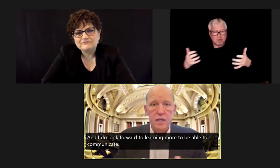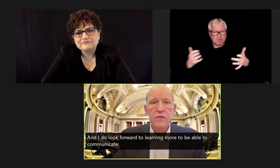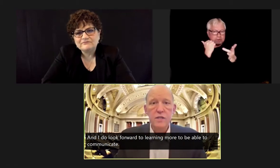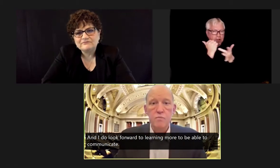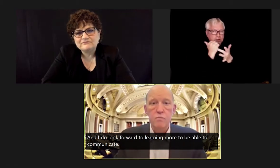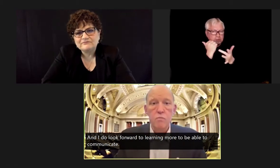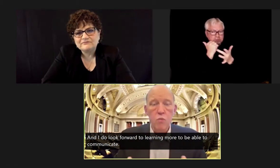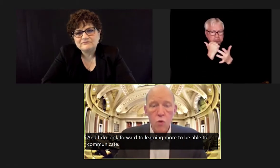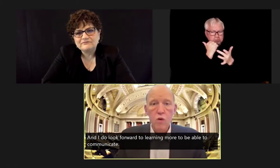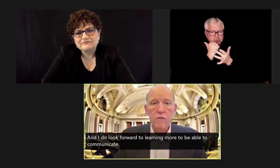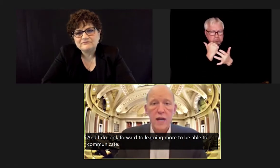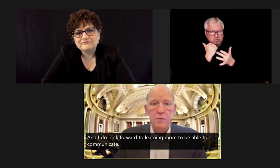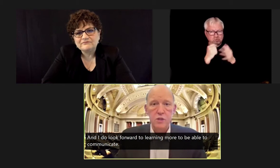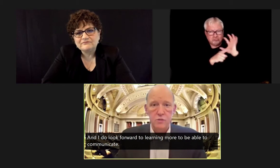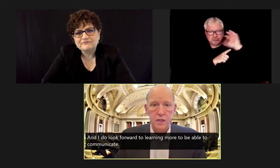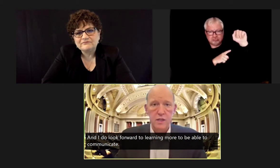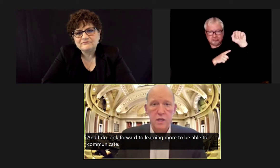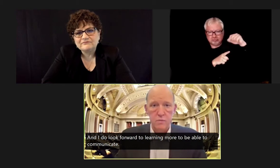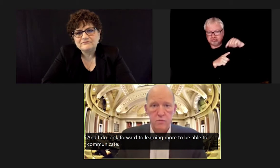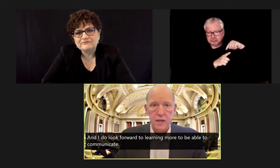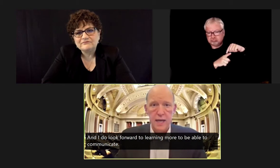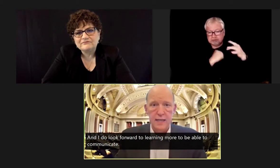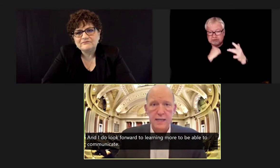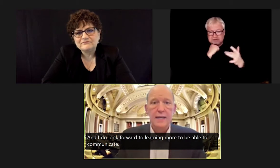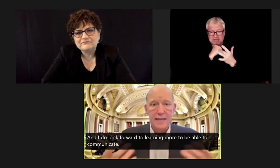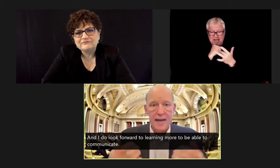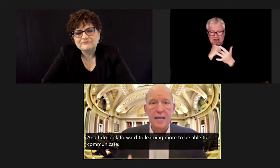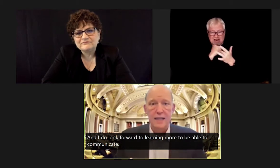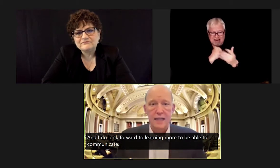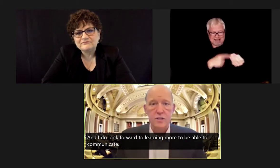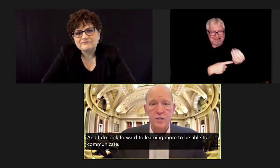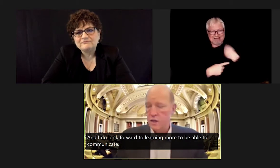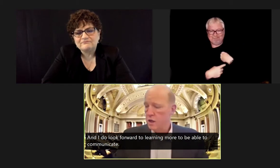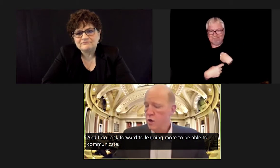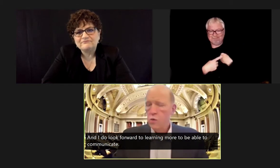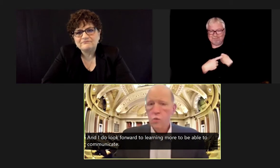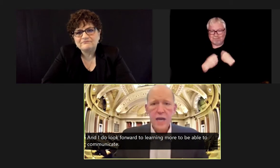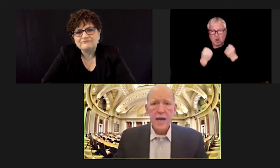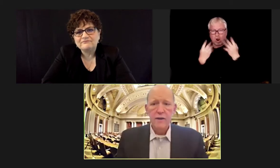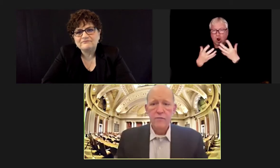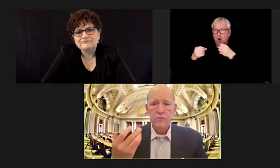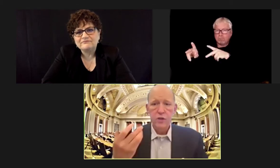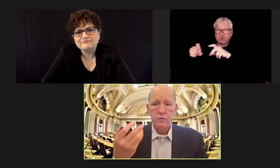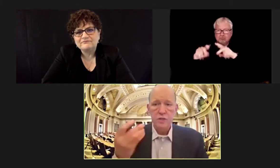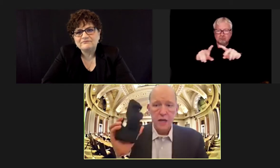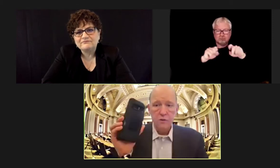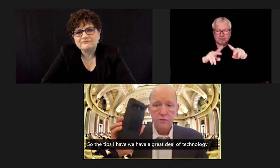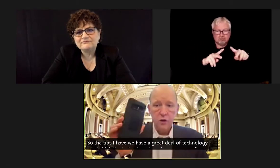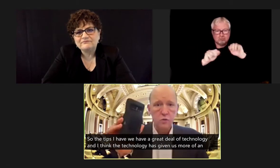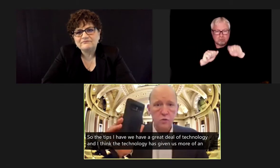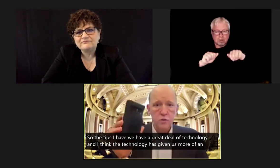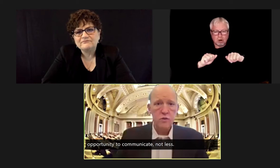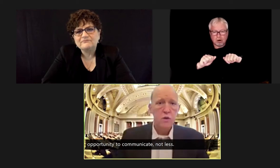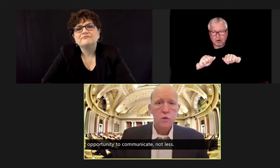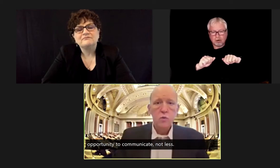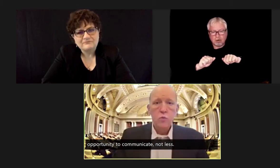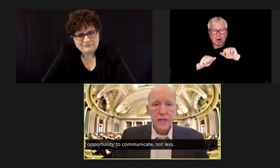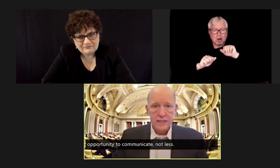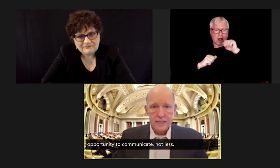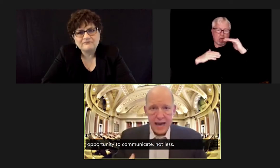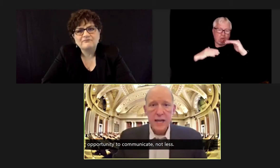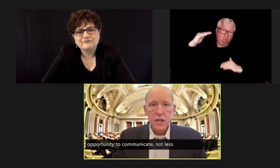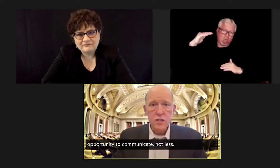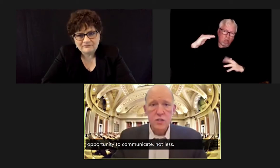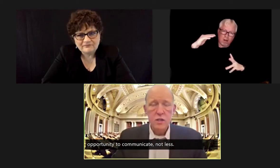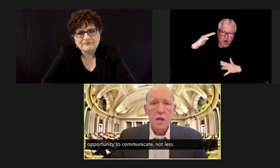has given us more of an opportunity to communicate, not less. We have, cell phones, we